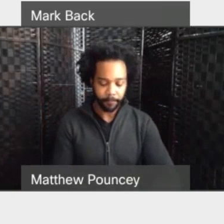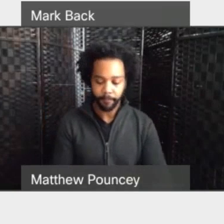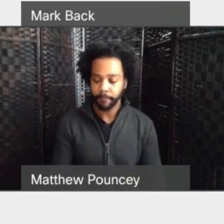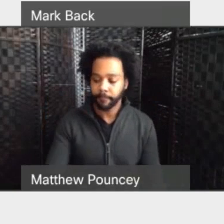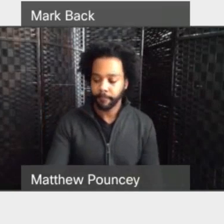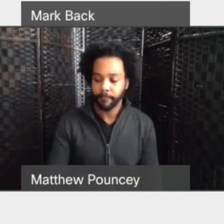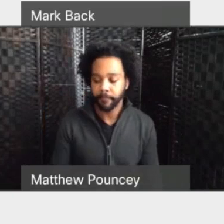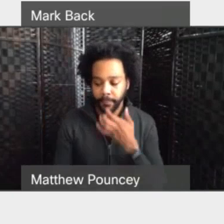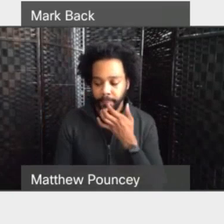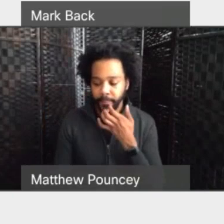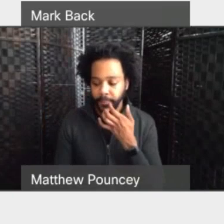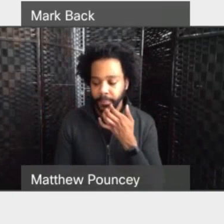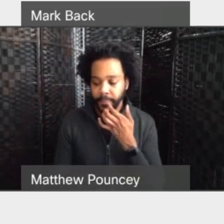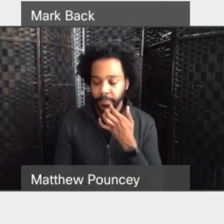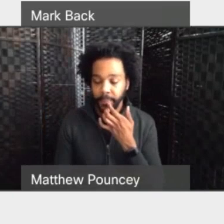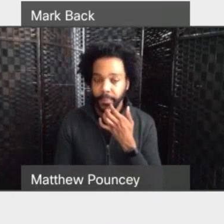And then,